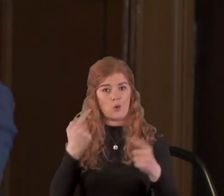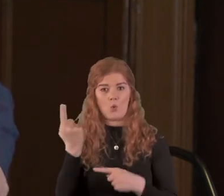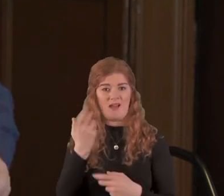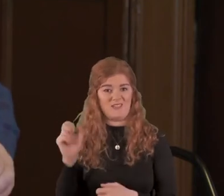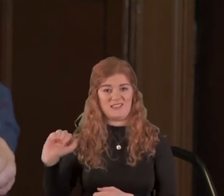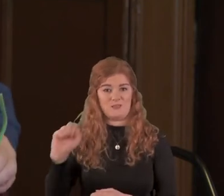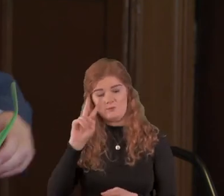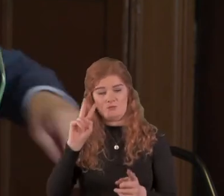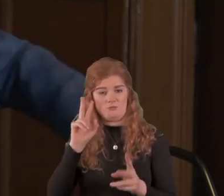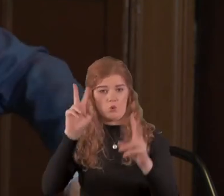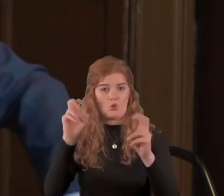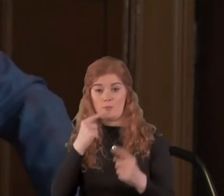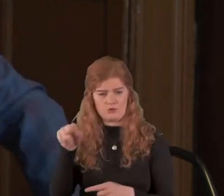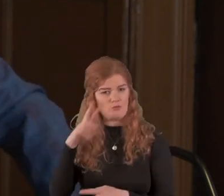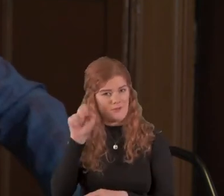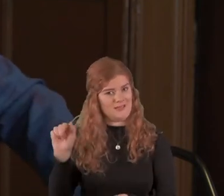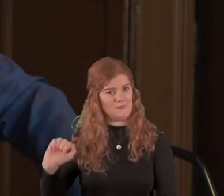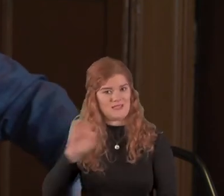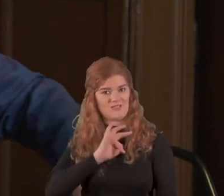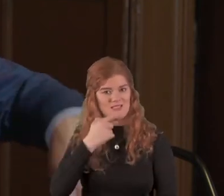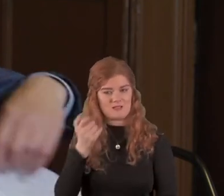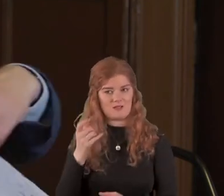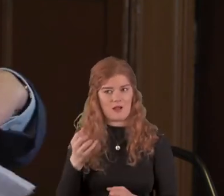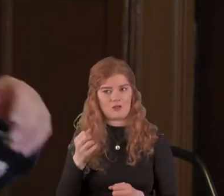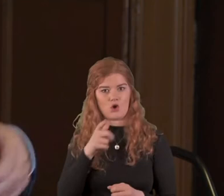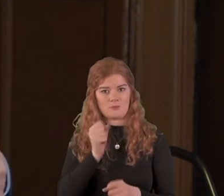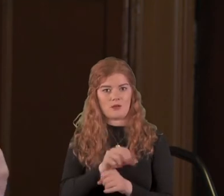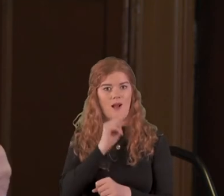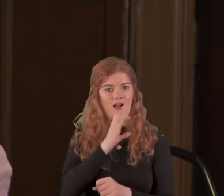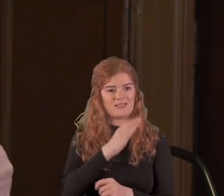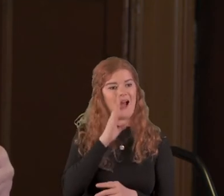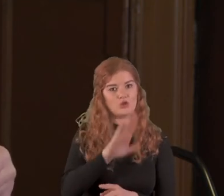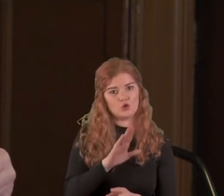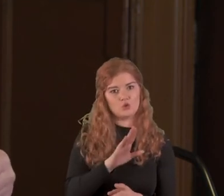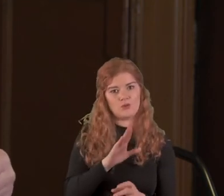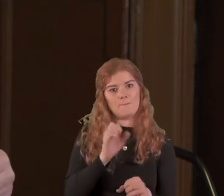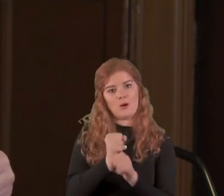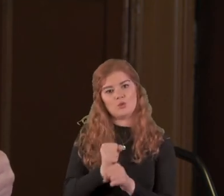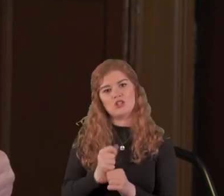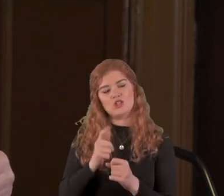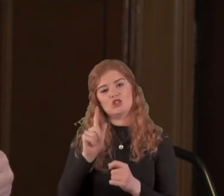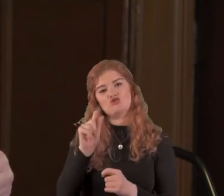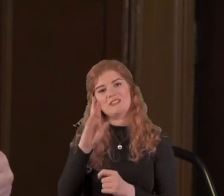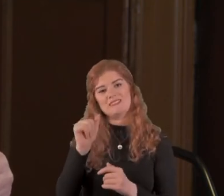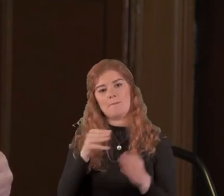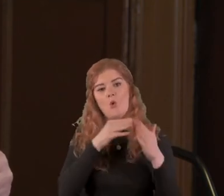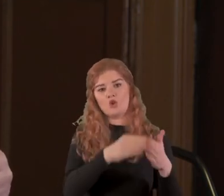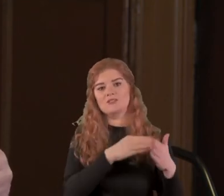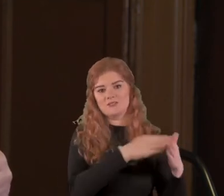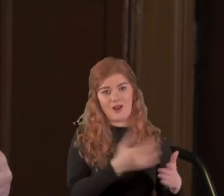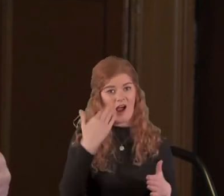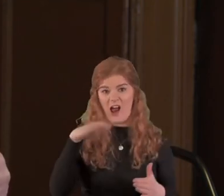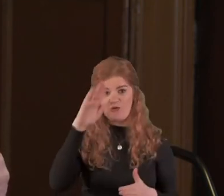for it. But you remember that he says of Collins's attitude to the treaty ports, the Irish delegates made